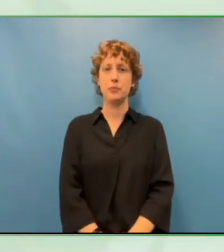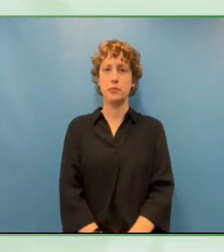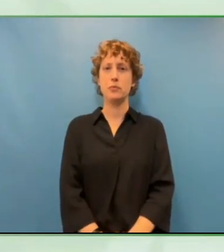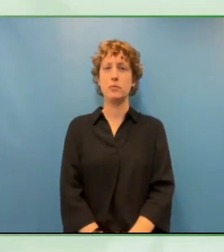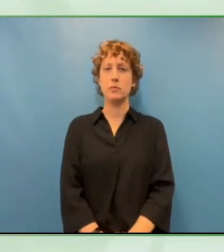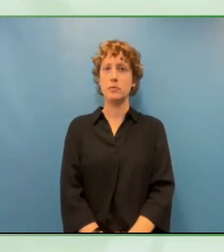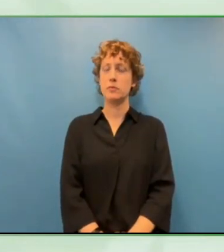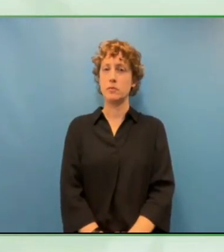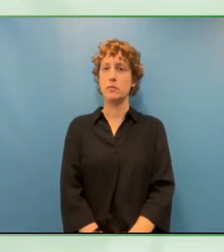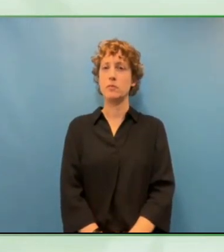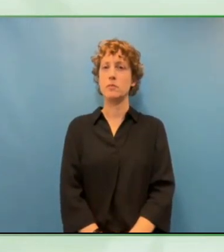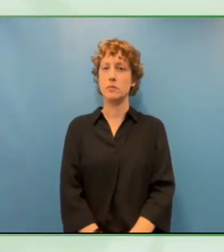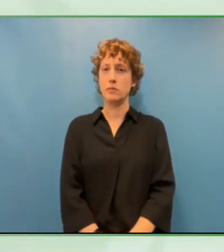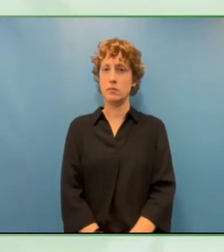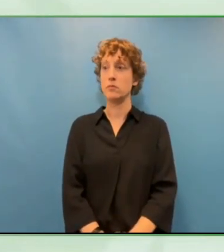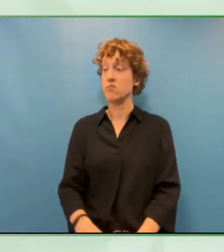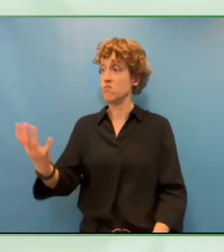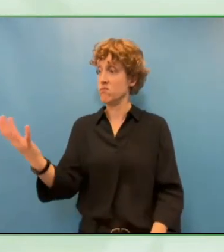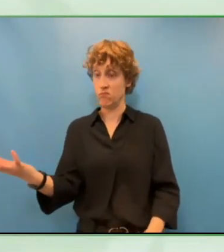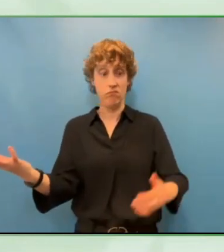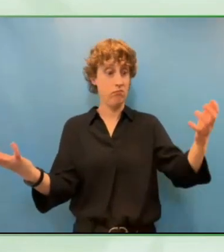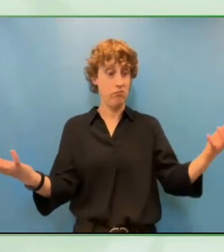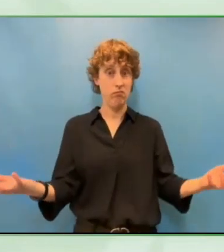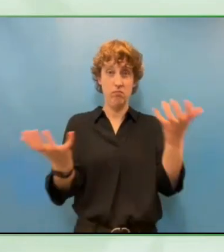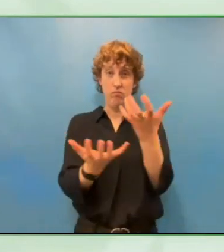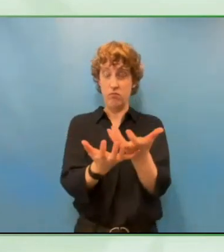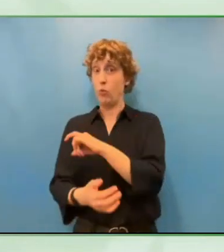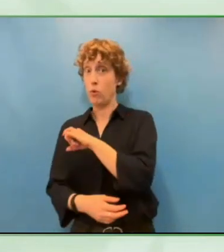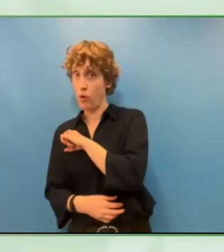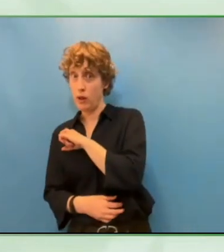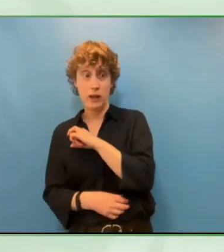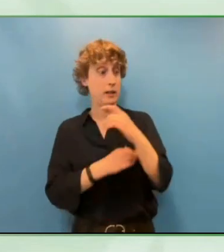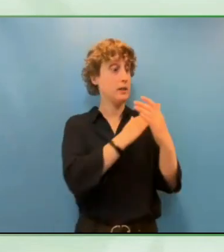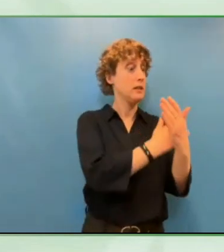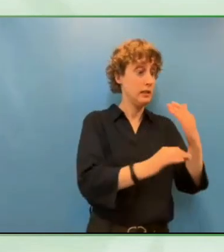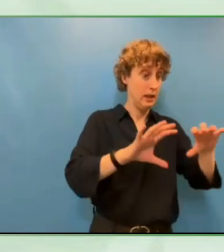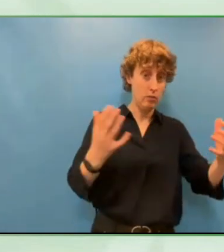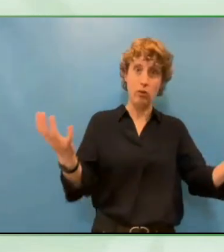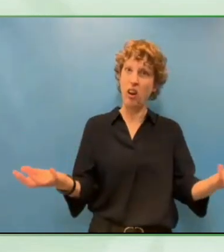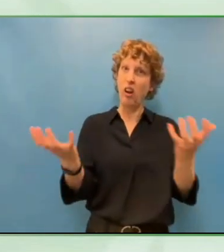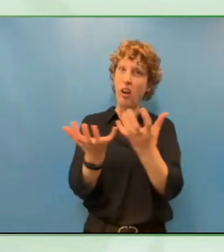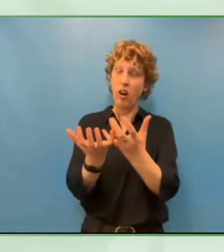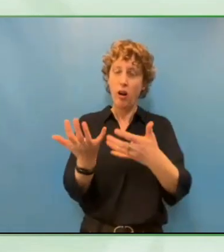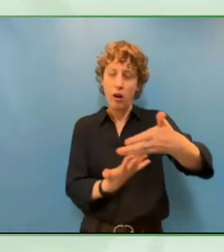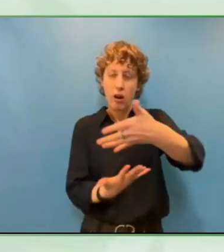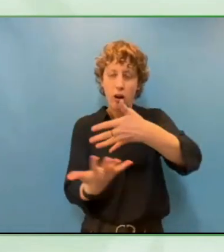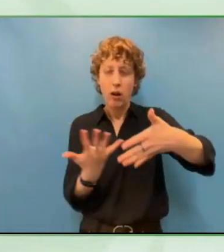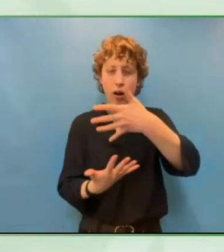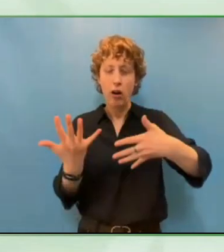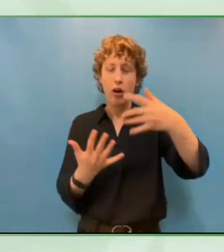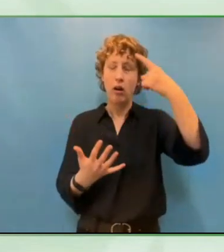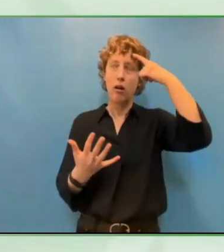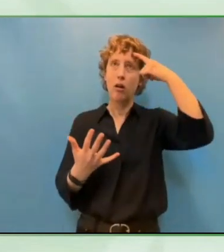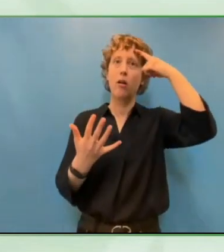groups together and develop together. So not only the neurodivergent participants